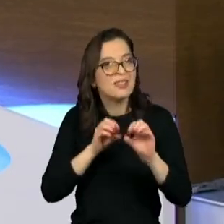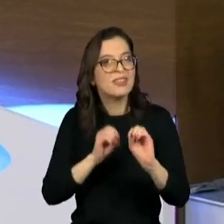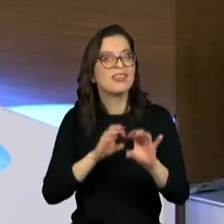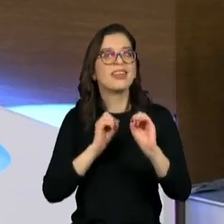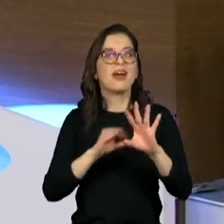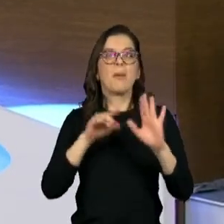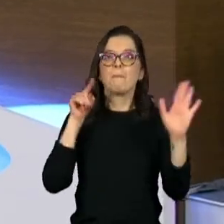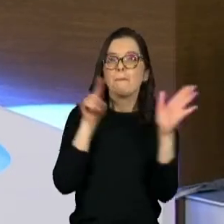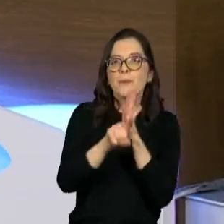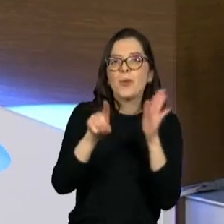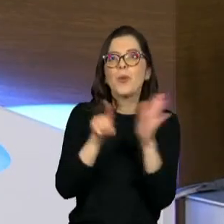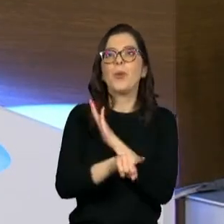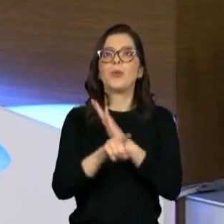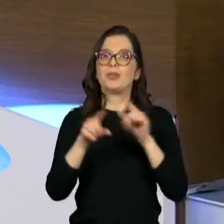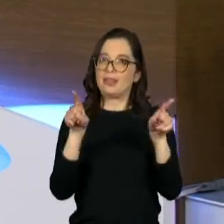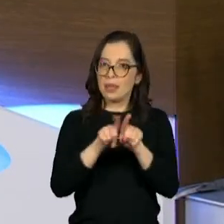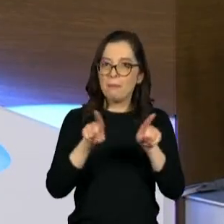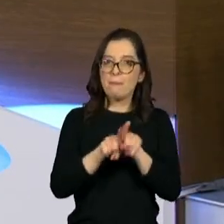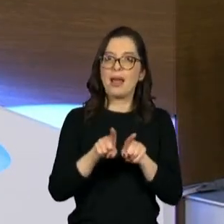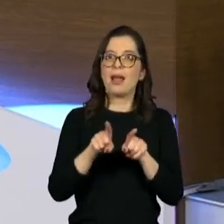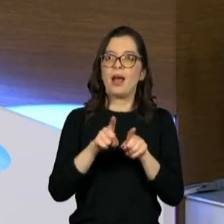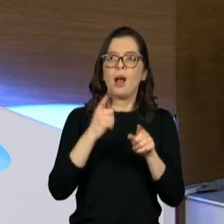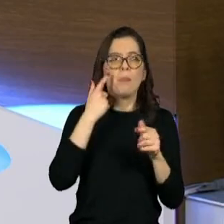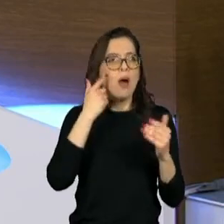comparar, você já está